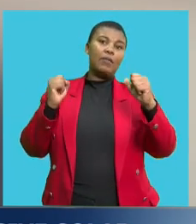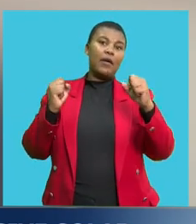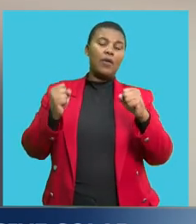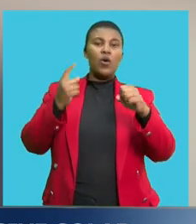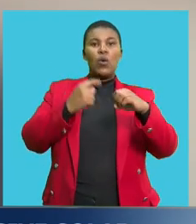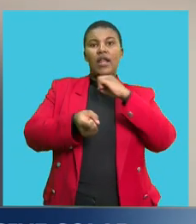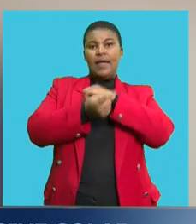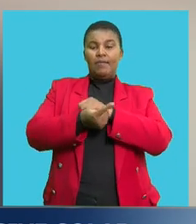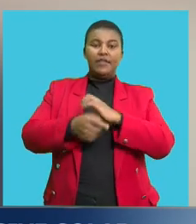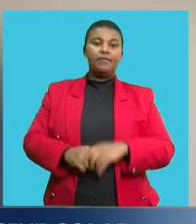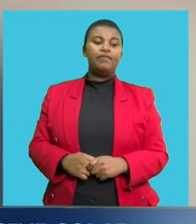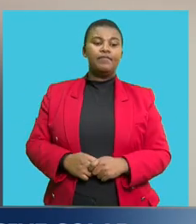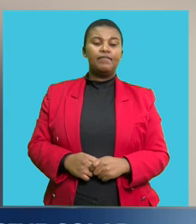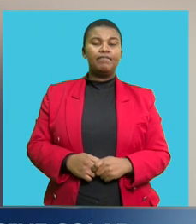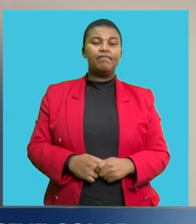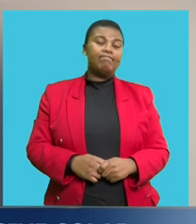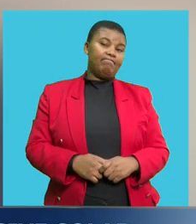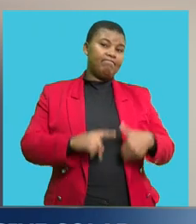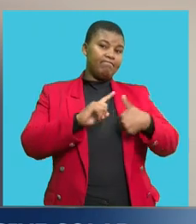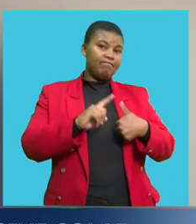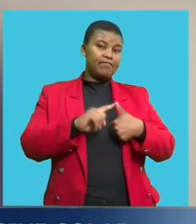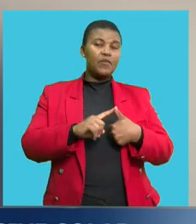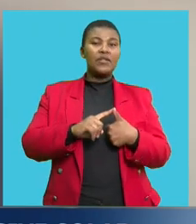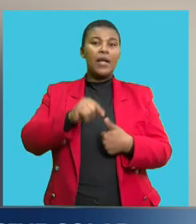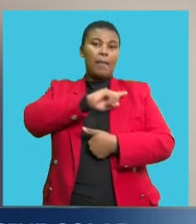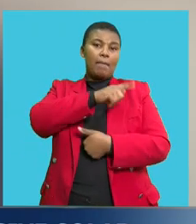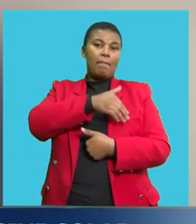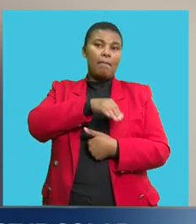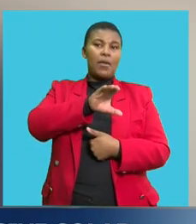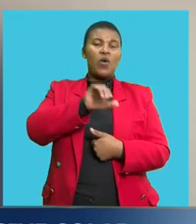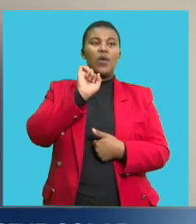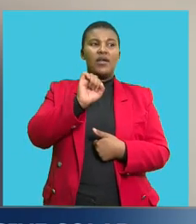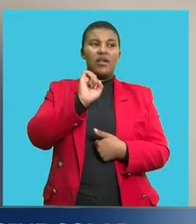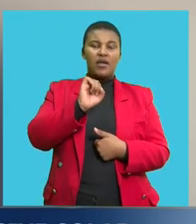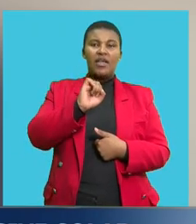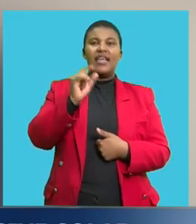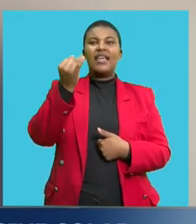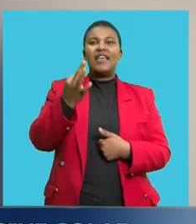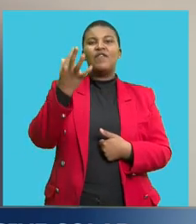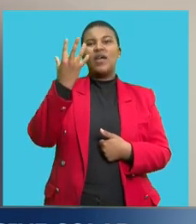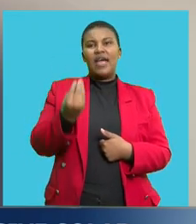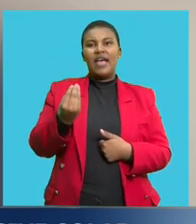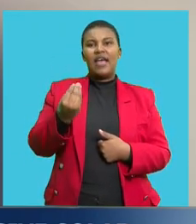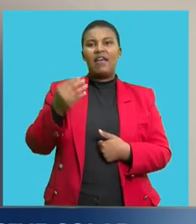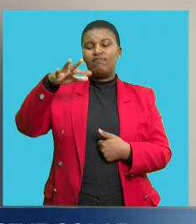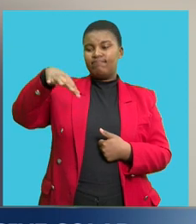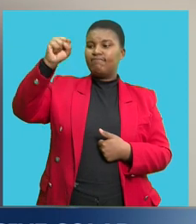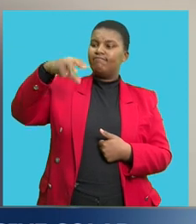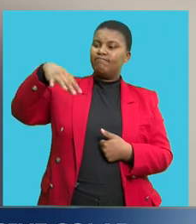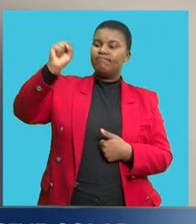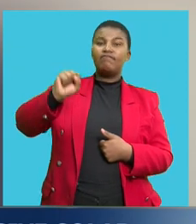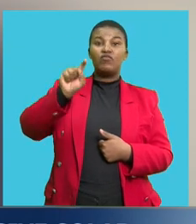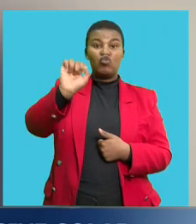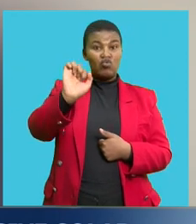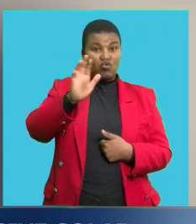what they're providing. First of all, it's wheeling power. It's wheeled power that's coming over the grid. And if you have load shedding in your area, or if there's any